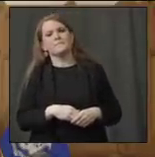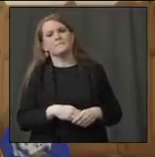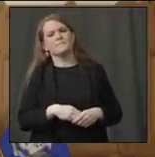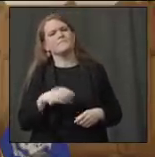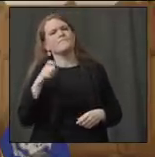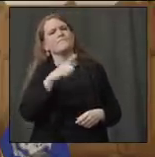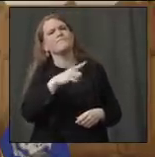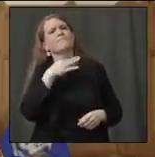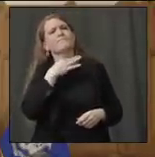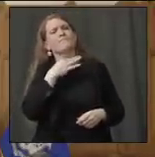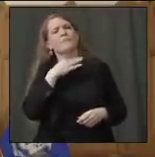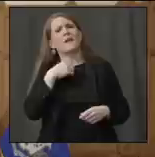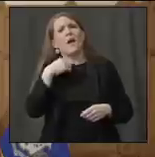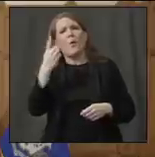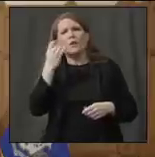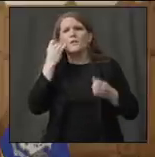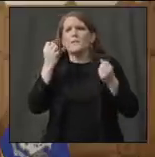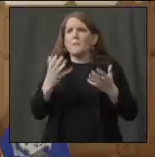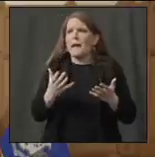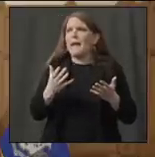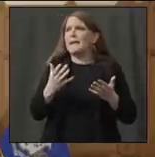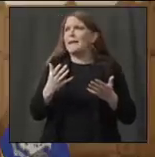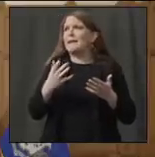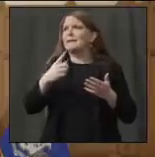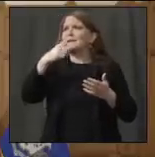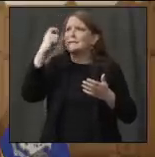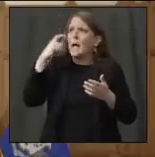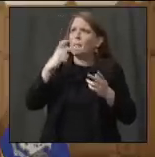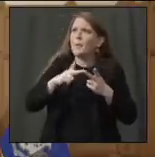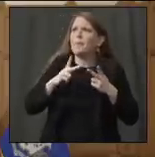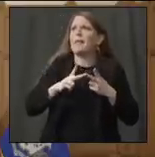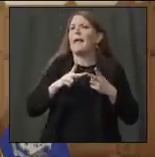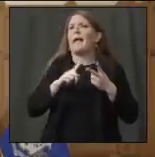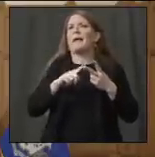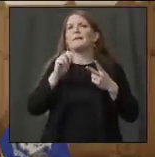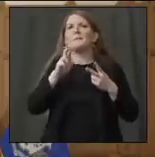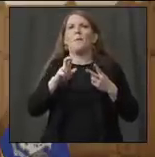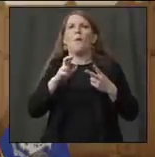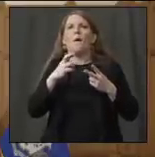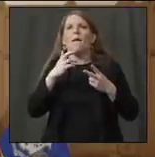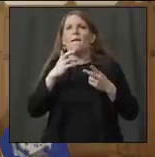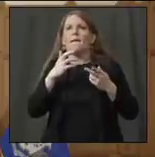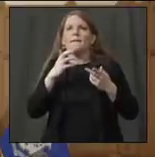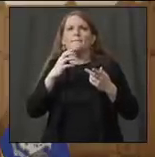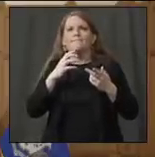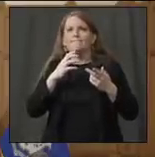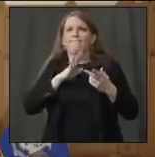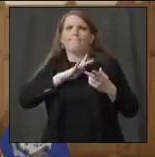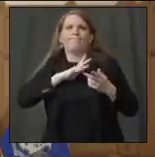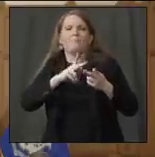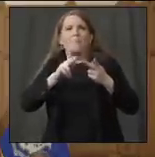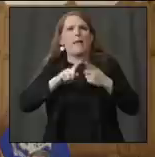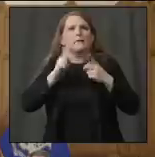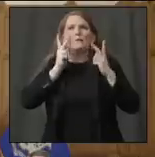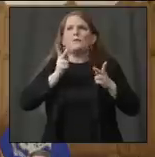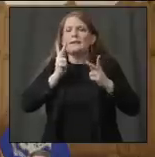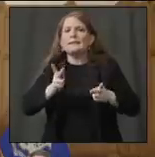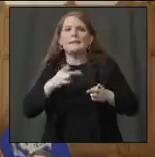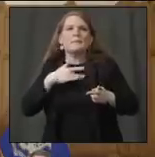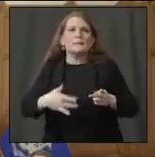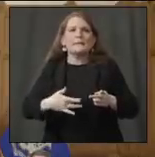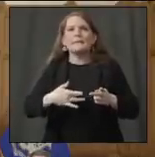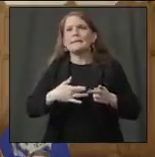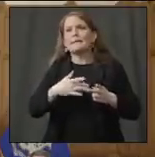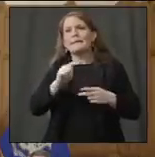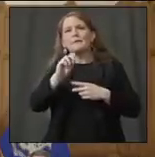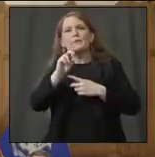summer events, people that are trying to plan for the summer. What do you tell them, and who will